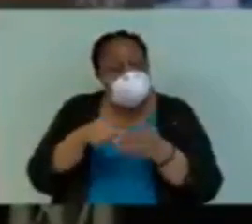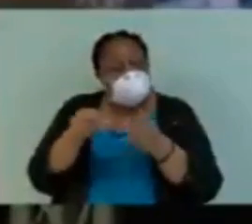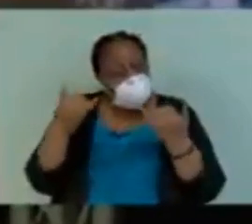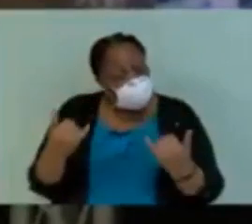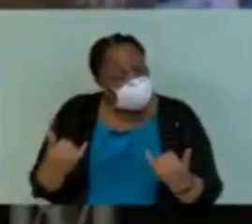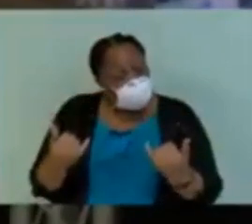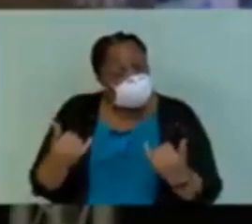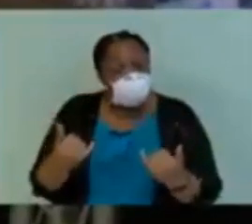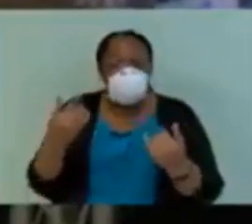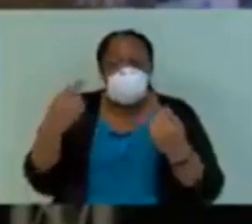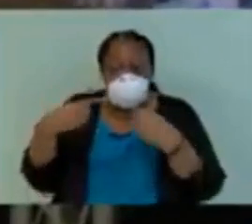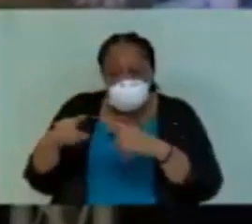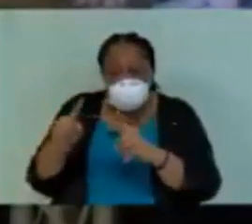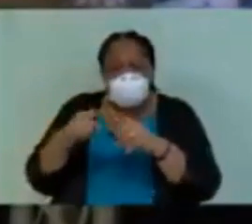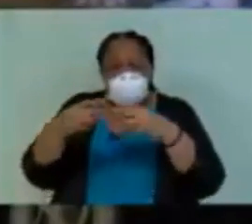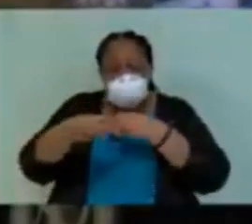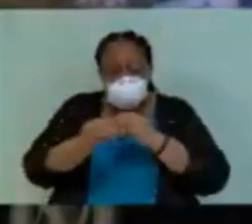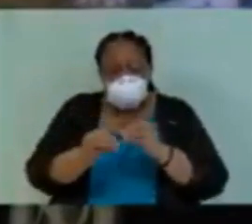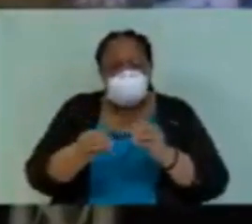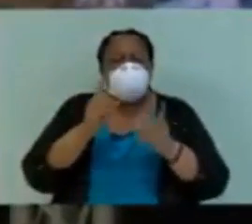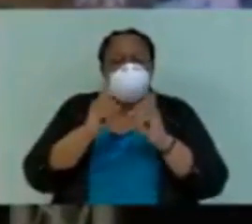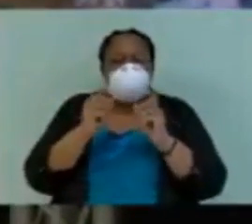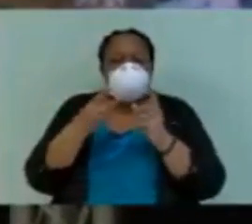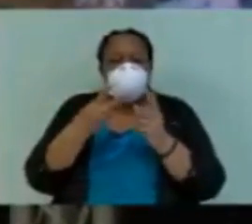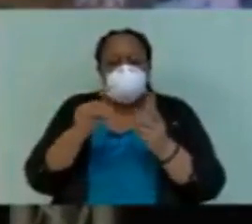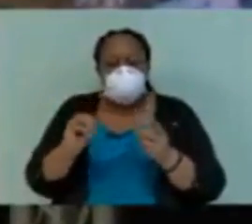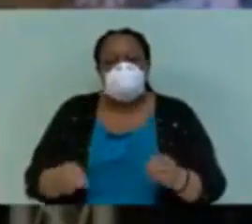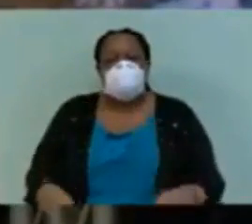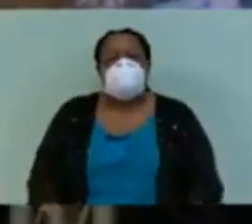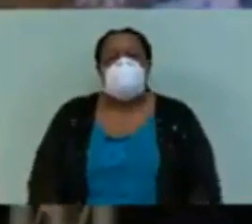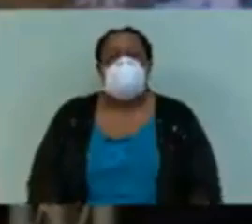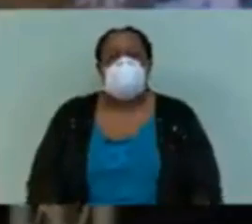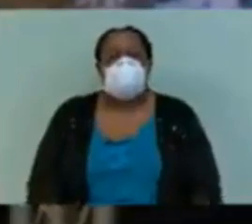alleviate the difficulties they would have in paying the duties and taxes.